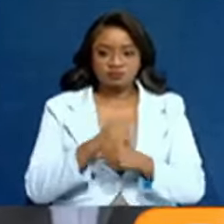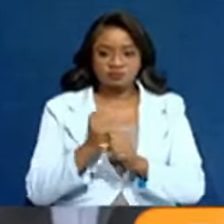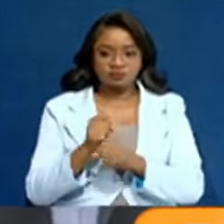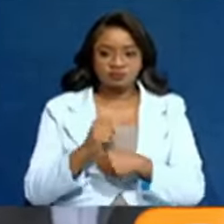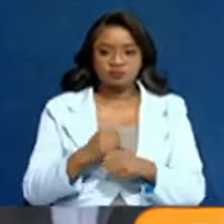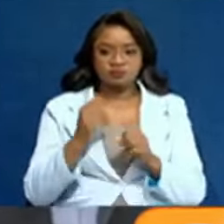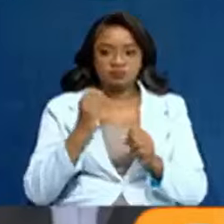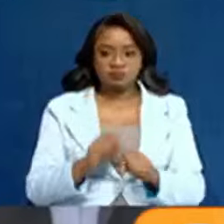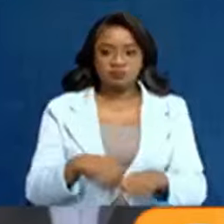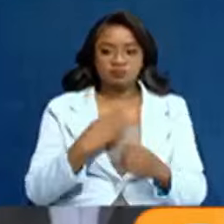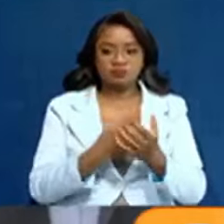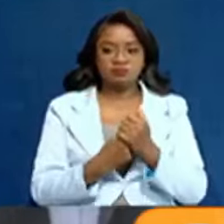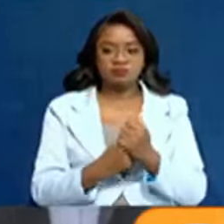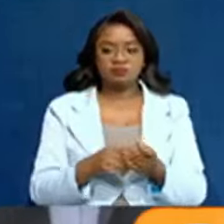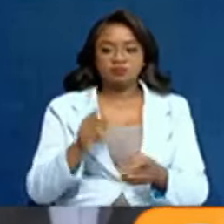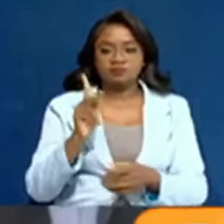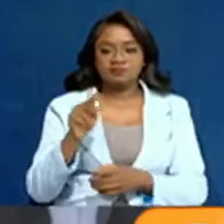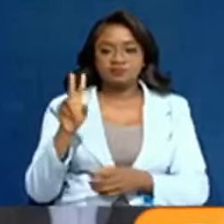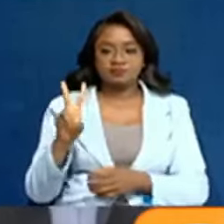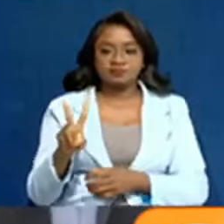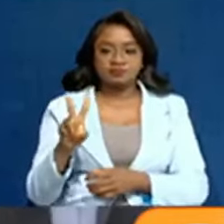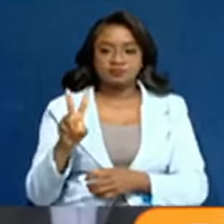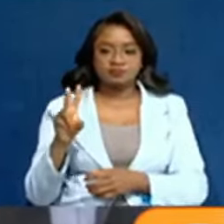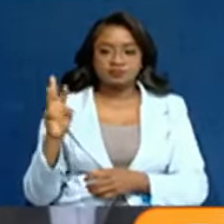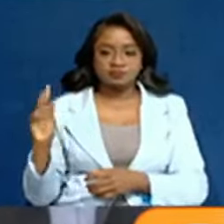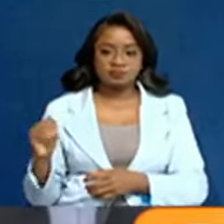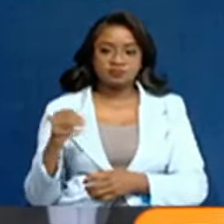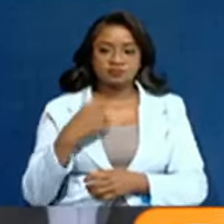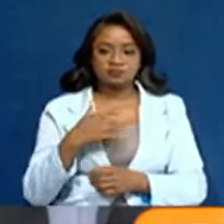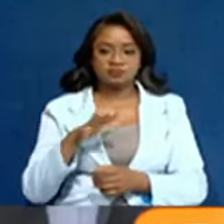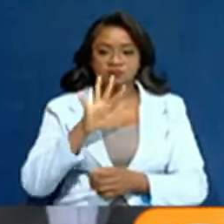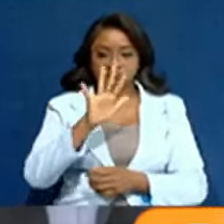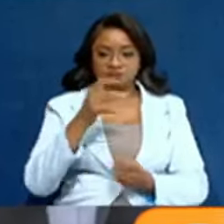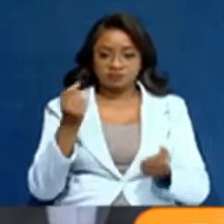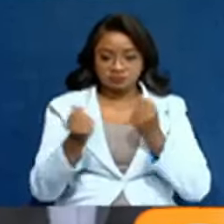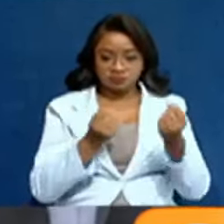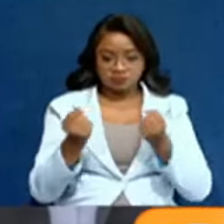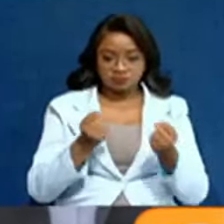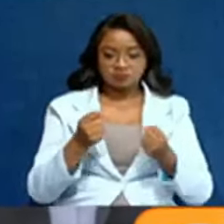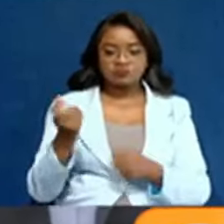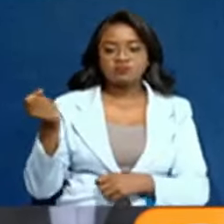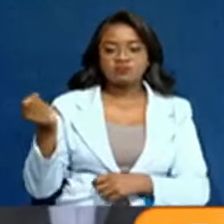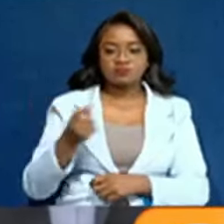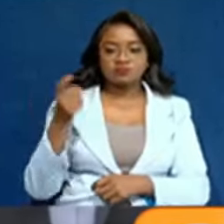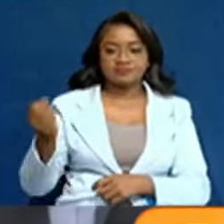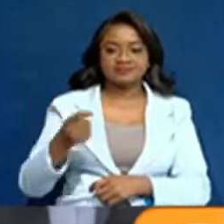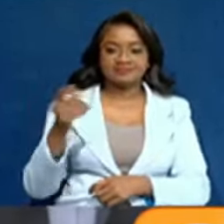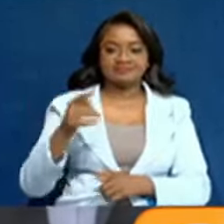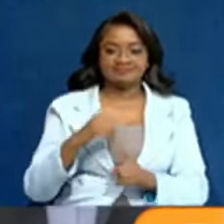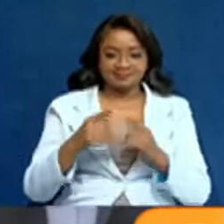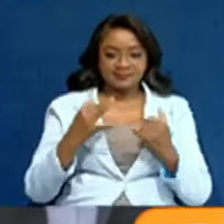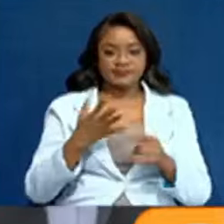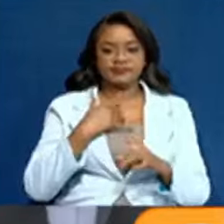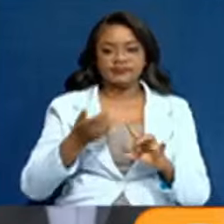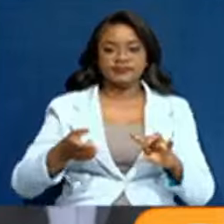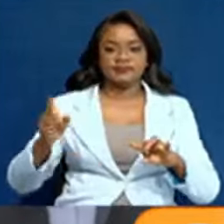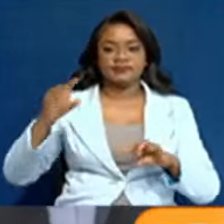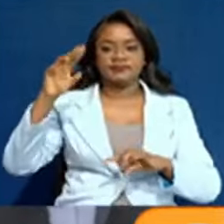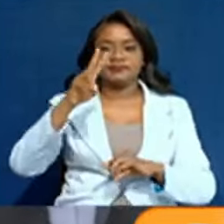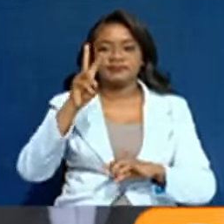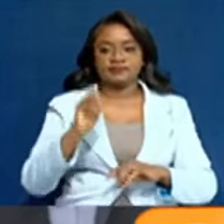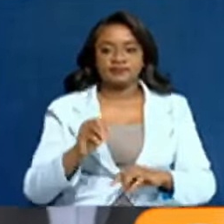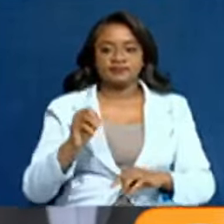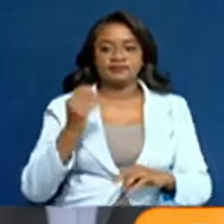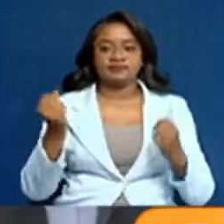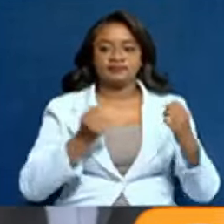partnership with Kenya vehicle manufacturers, 5 vehicles per month. Our goal is to be raising that to 20 vehicles per month in the coming